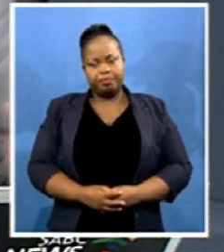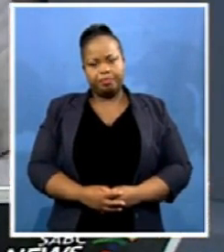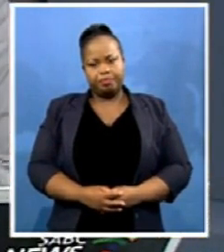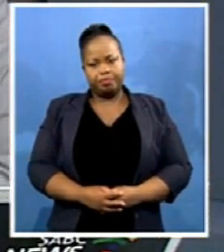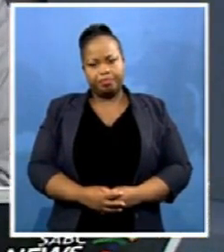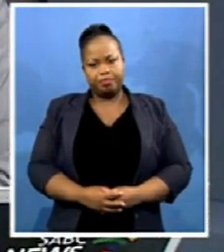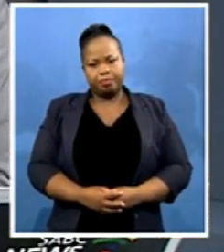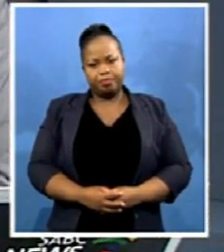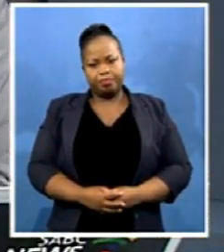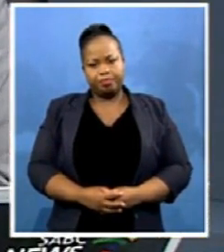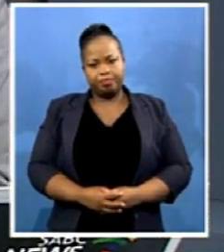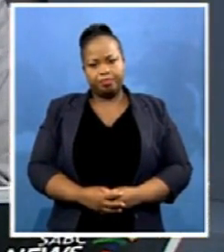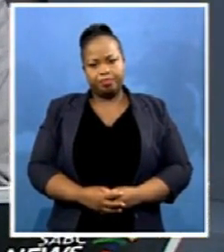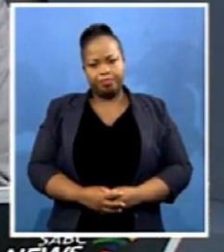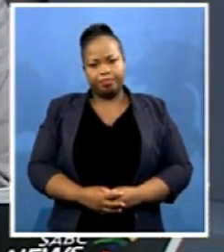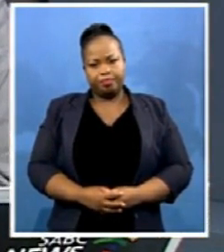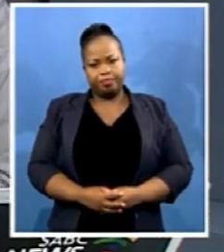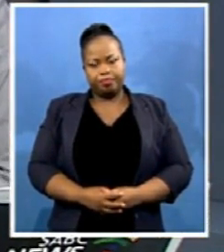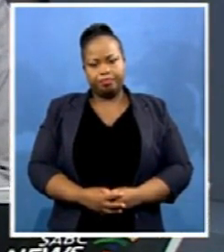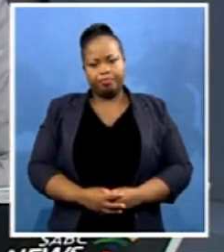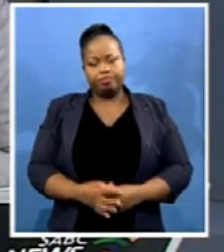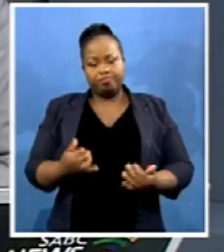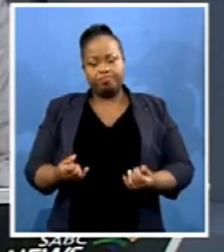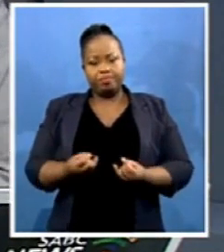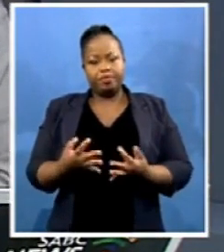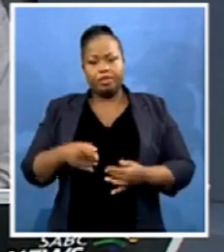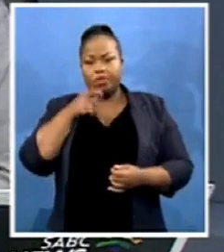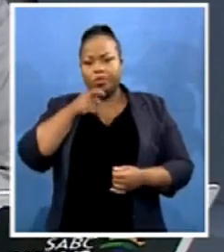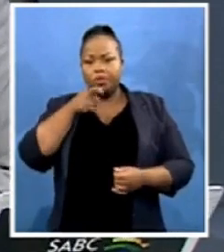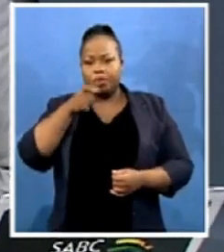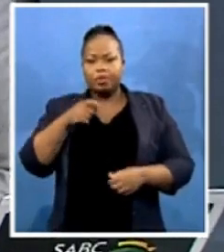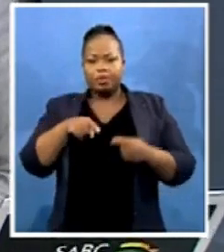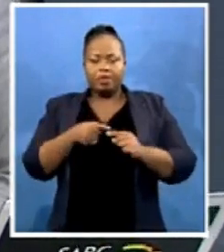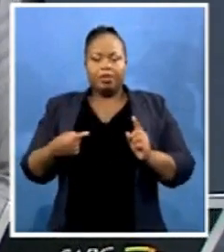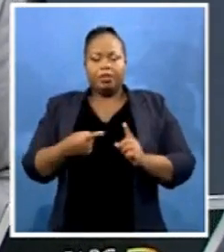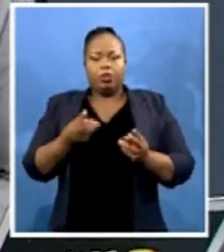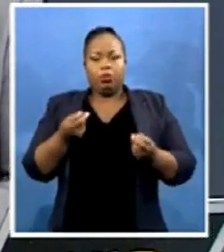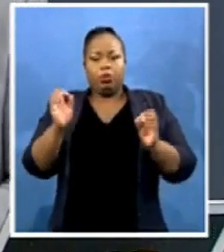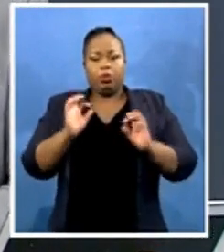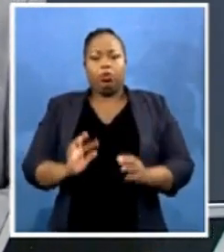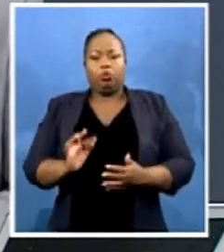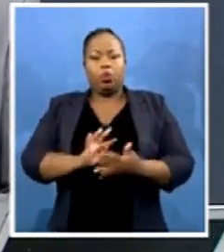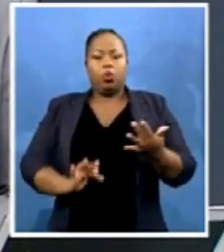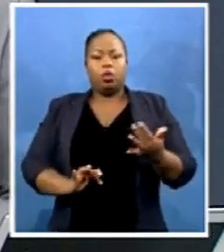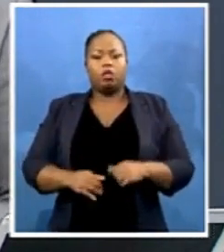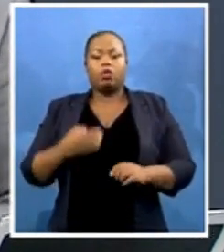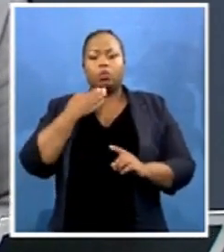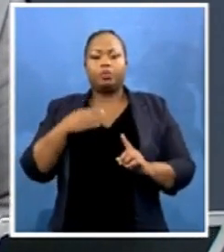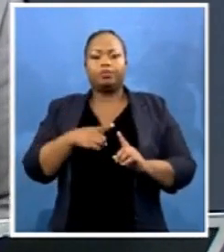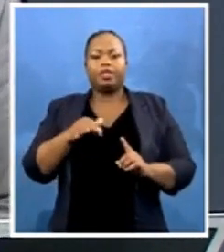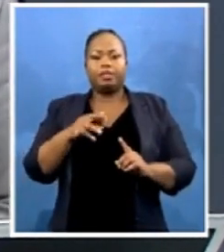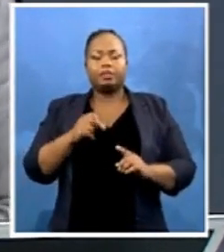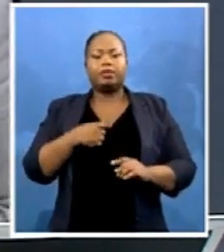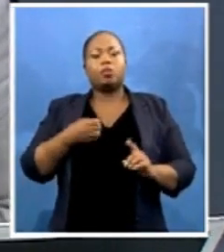We've been getting reaction with regards to this breaking news story, the passing of Denis Goldberg. And now we're joined on the line by